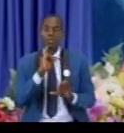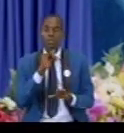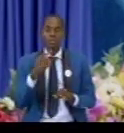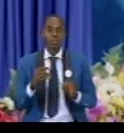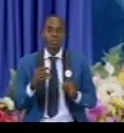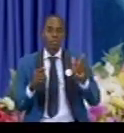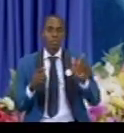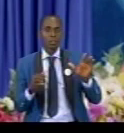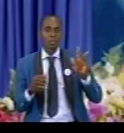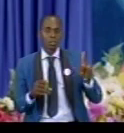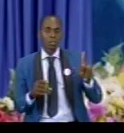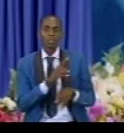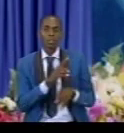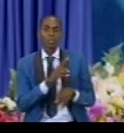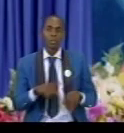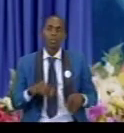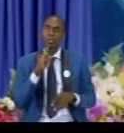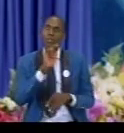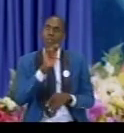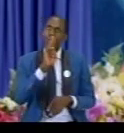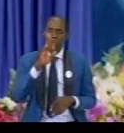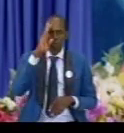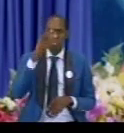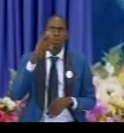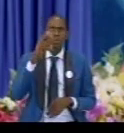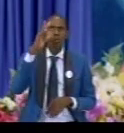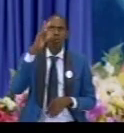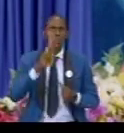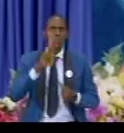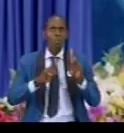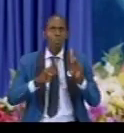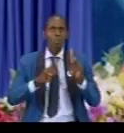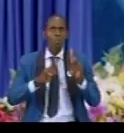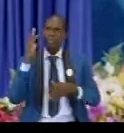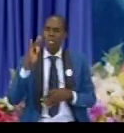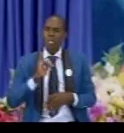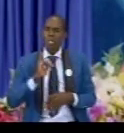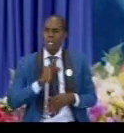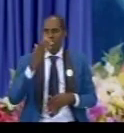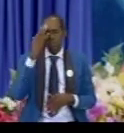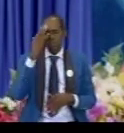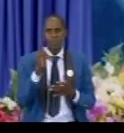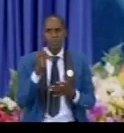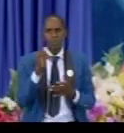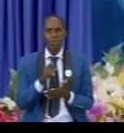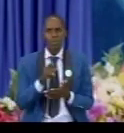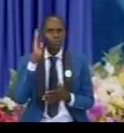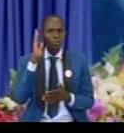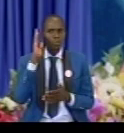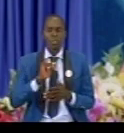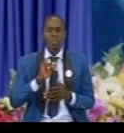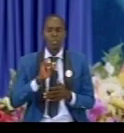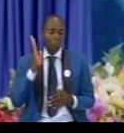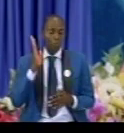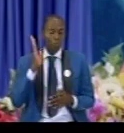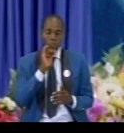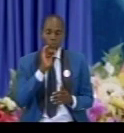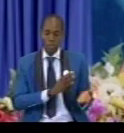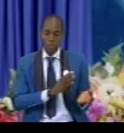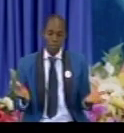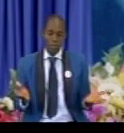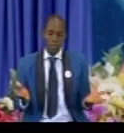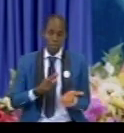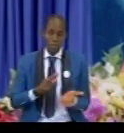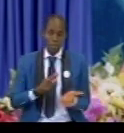is using him all over the world. People are testifying. Said, I know I will not live here with a dead child. That the God